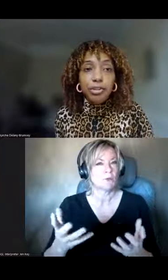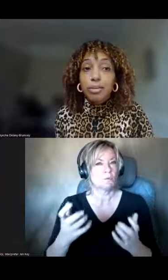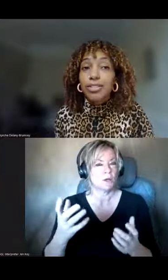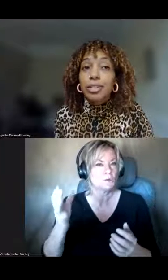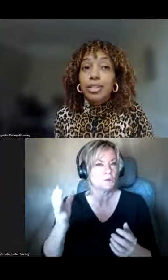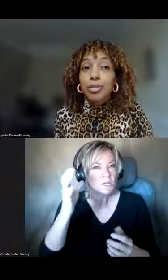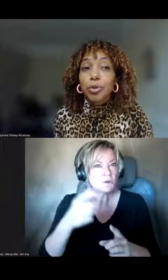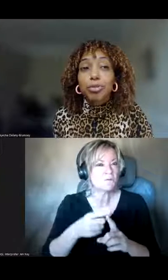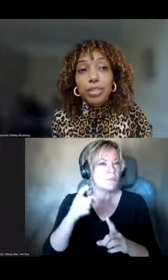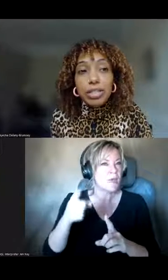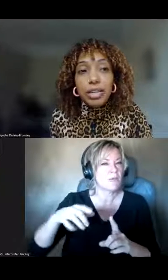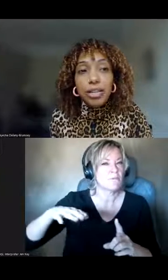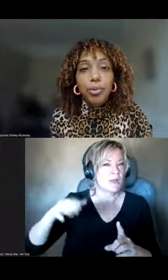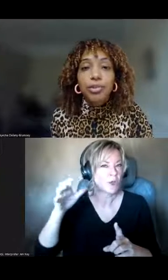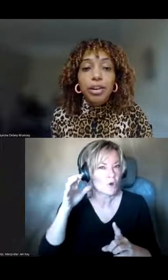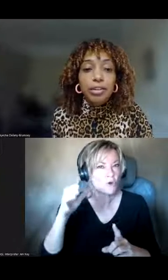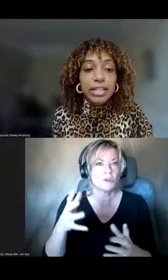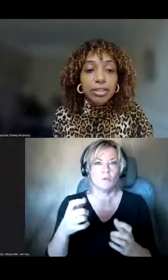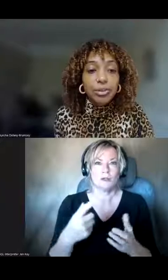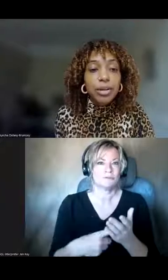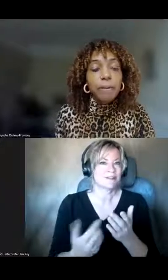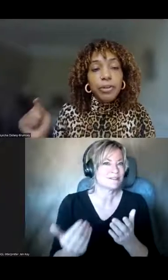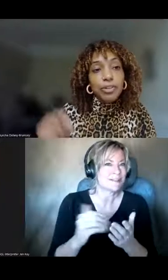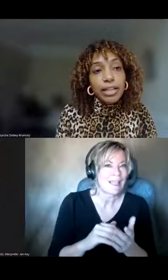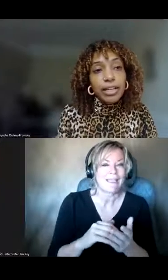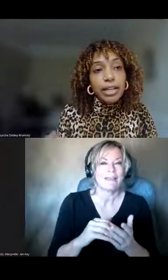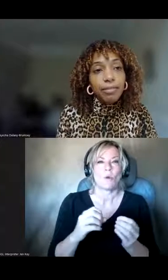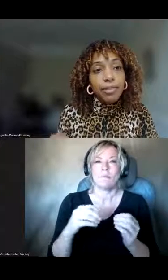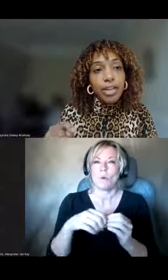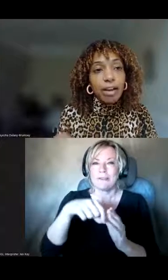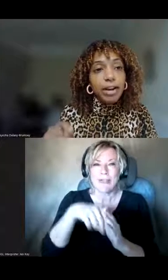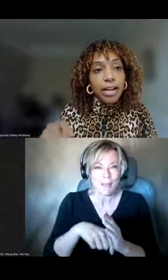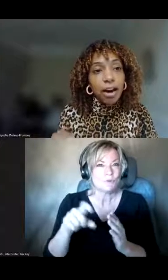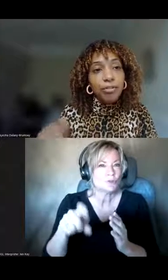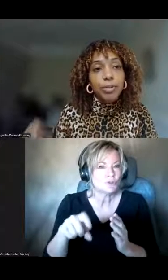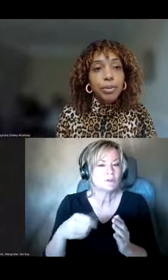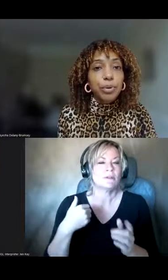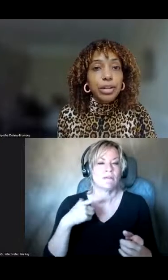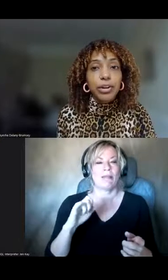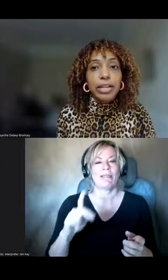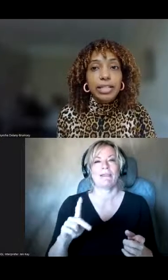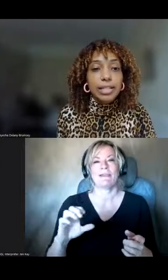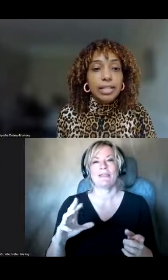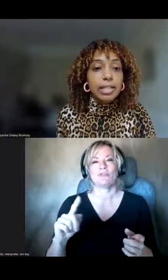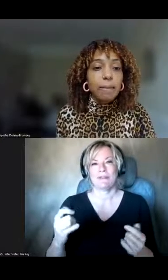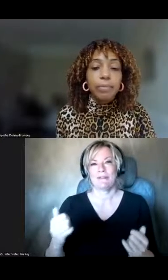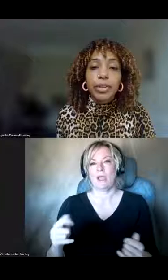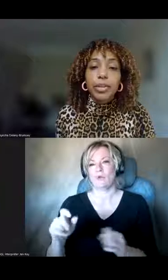heard, something that you think is worth revisiting or worth diving into, there's a link in the chat right now for where you can put in your